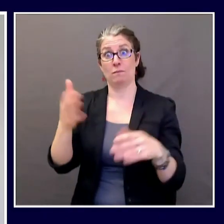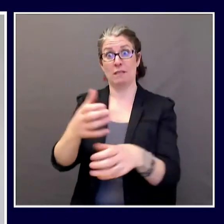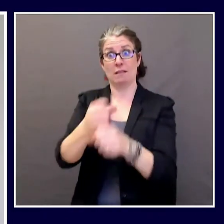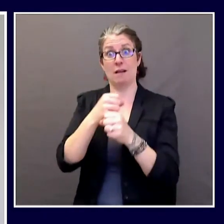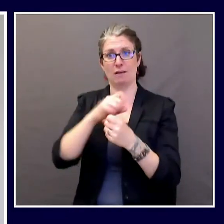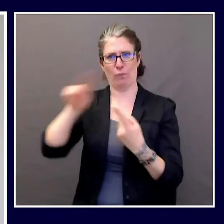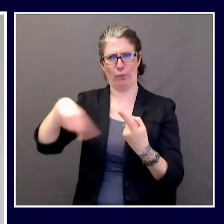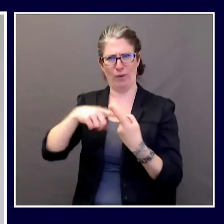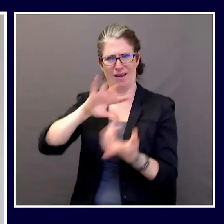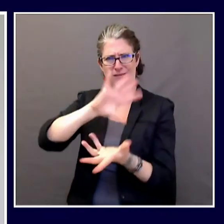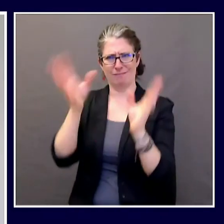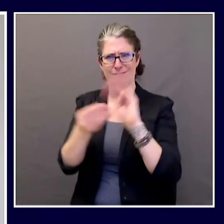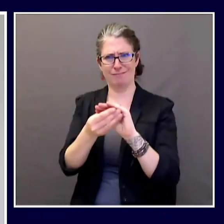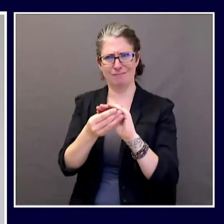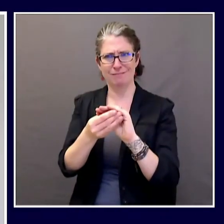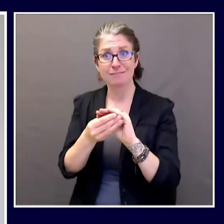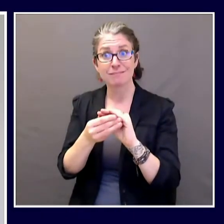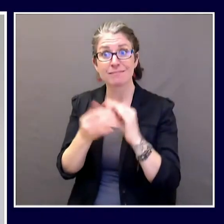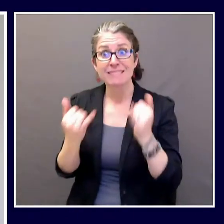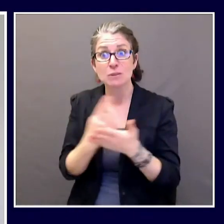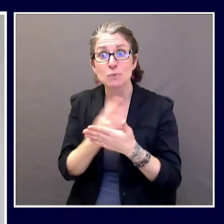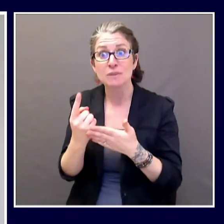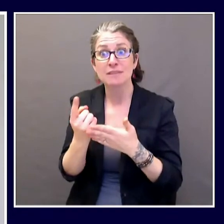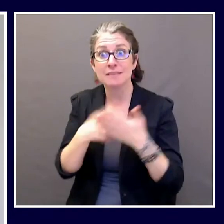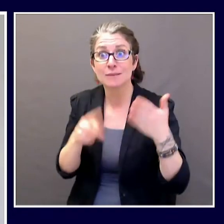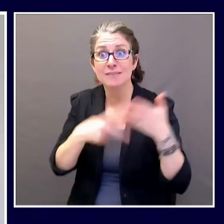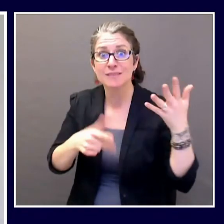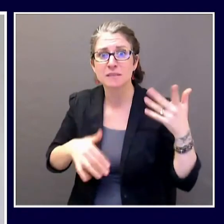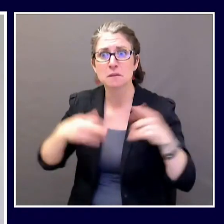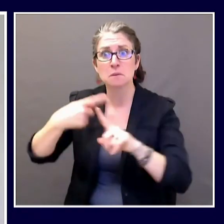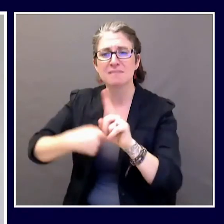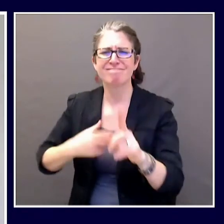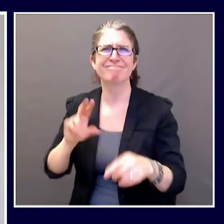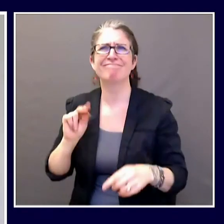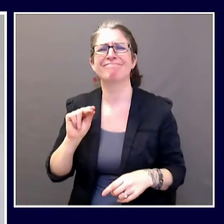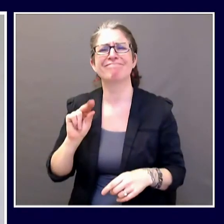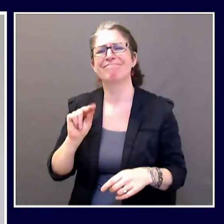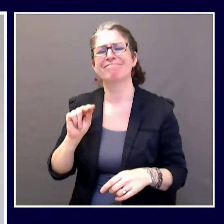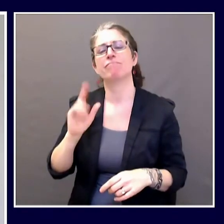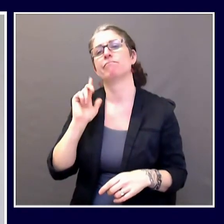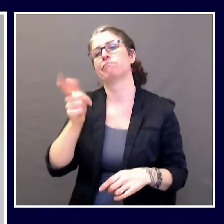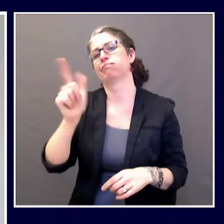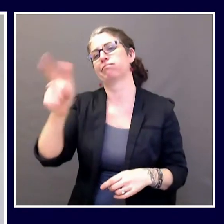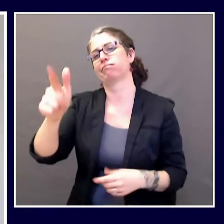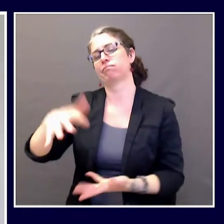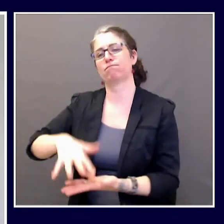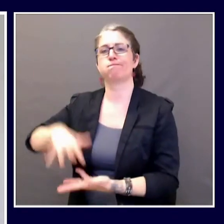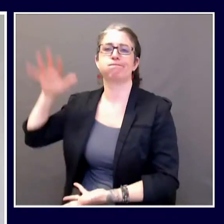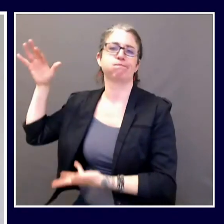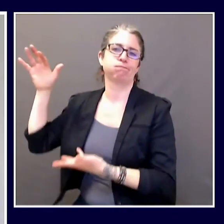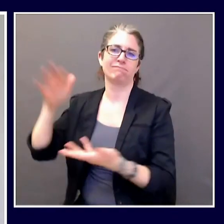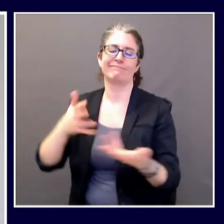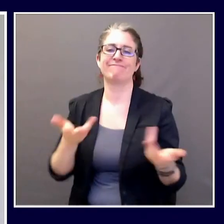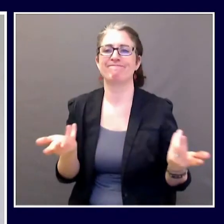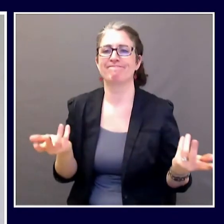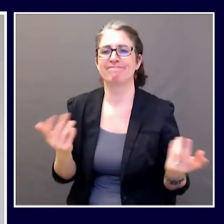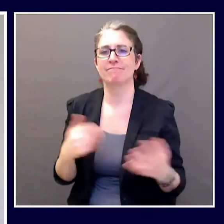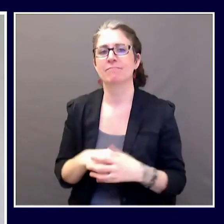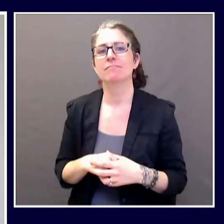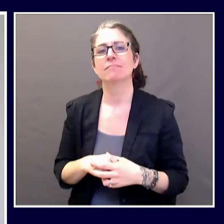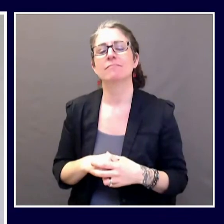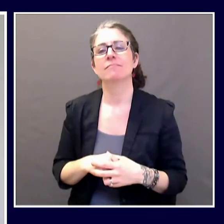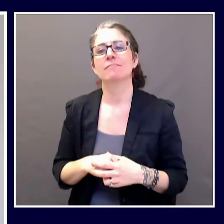the question that I pose to some of our federal partners is, for example, is Johnson & Johnson on